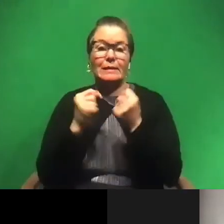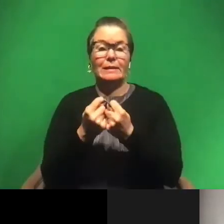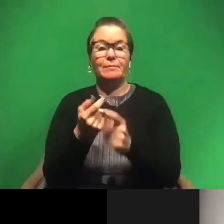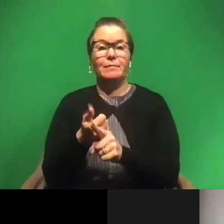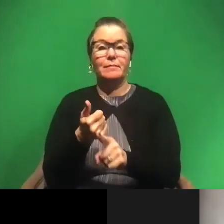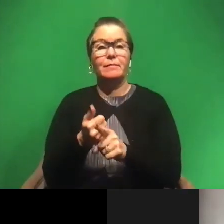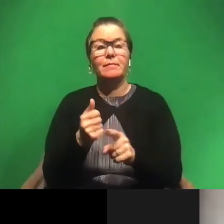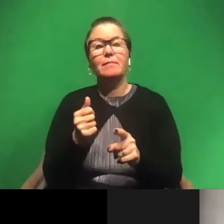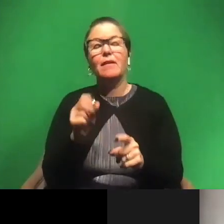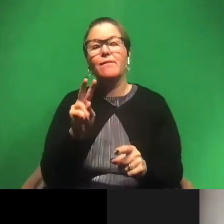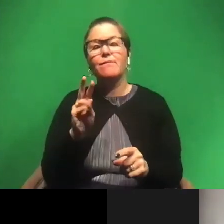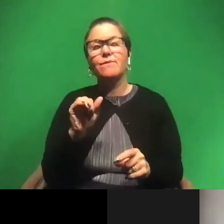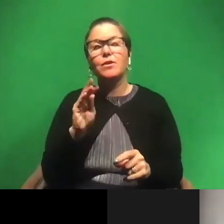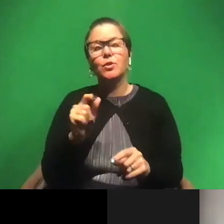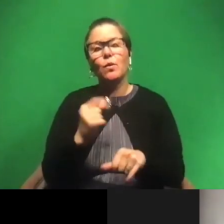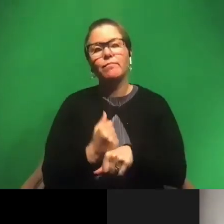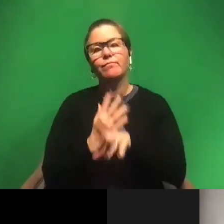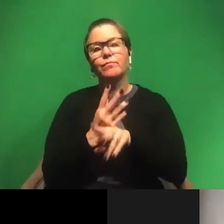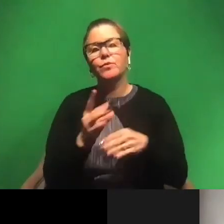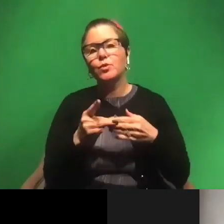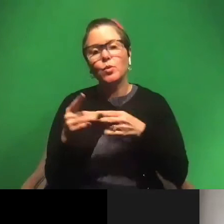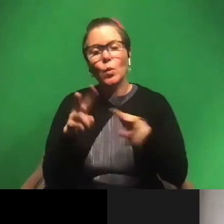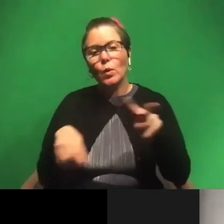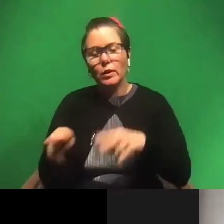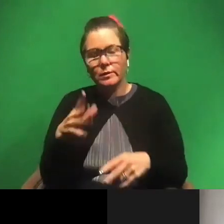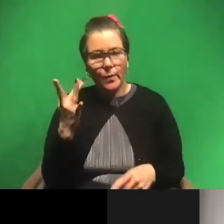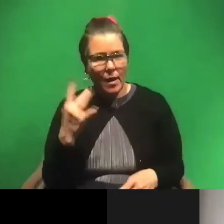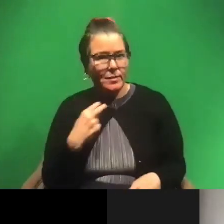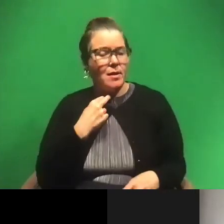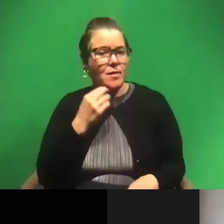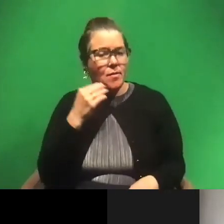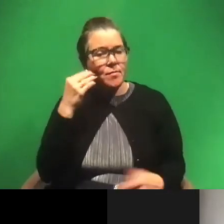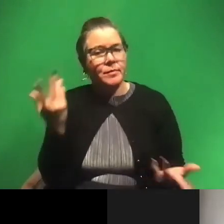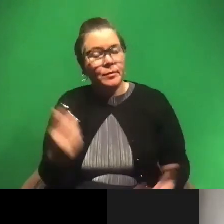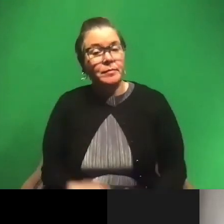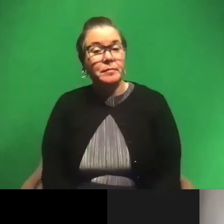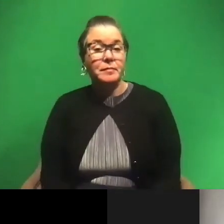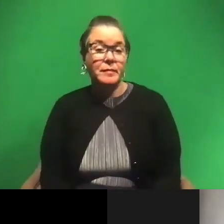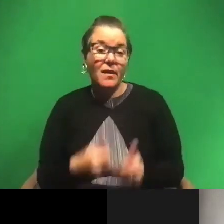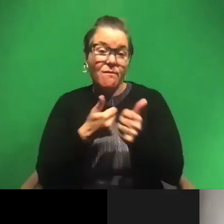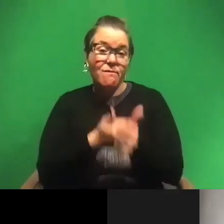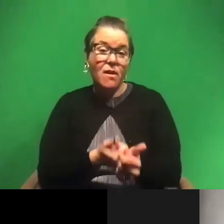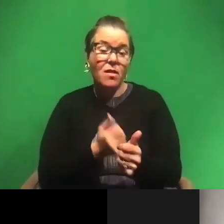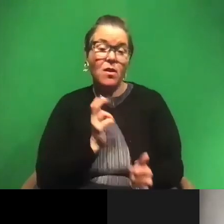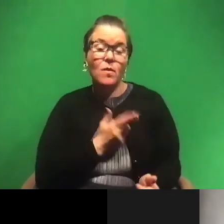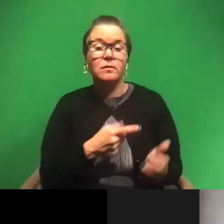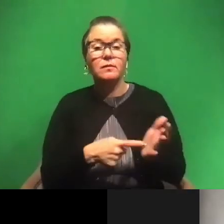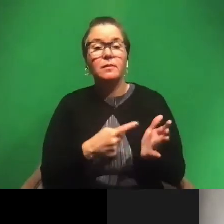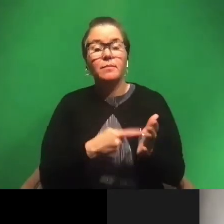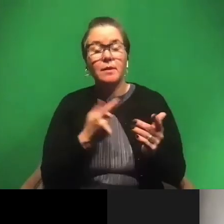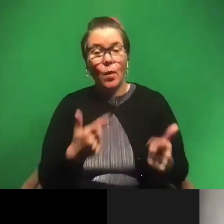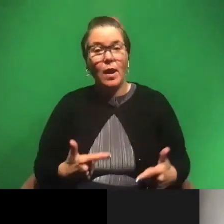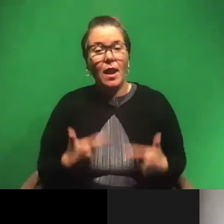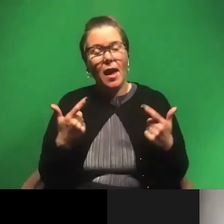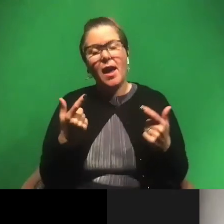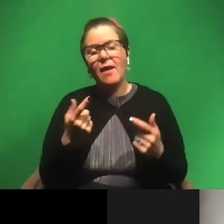virtual tours now that we're all stuck at home, and so you can follow us, and sometimes we go live every couple of